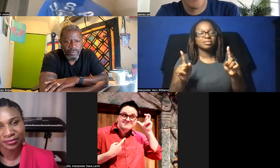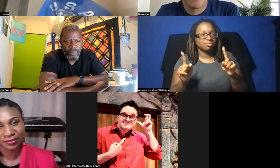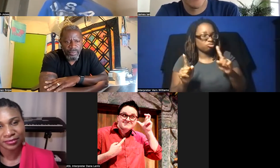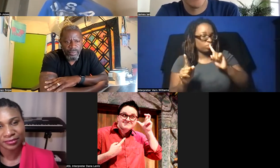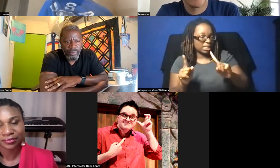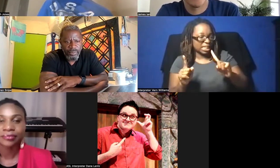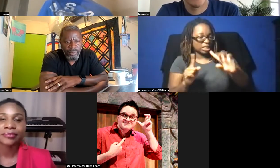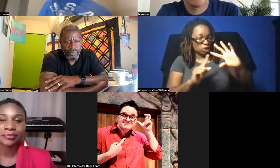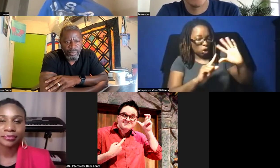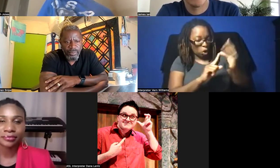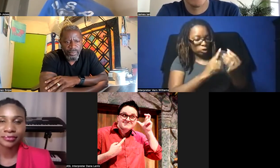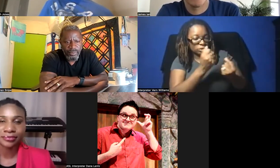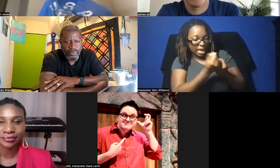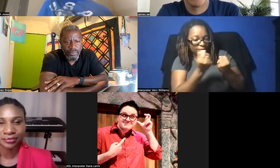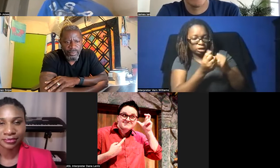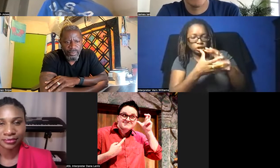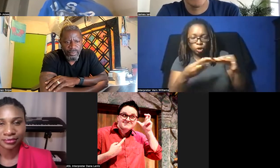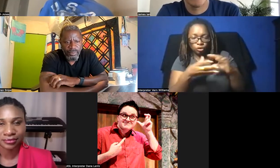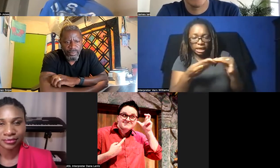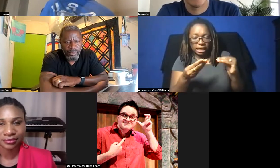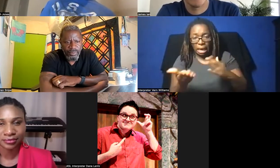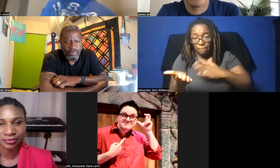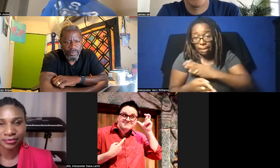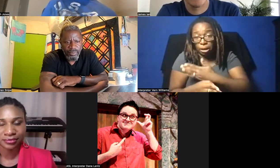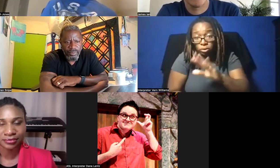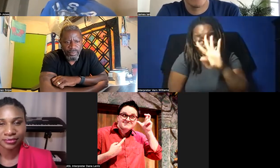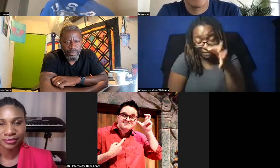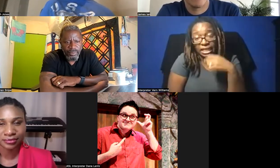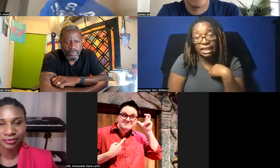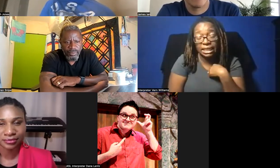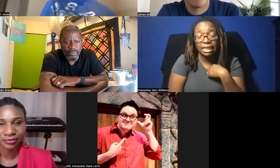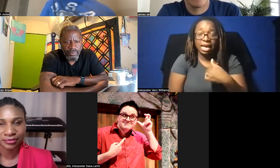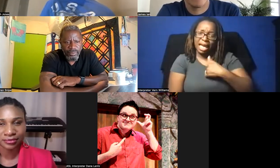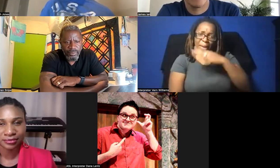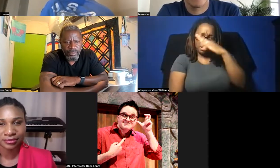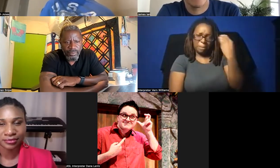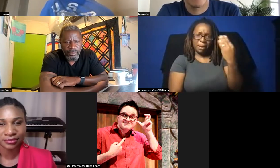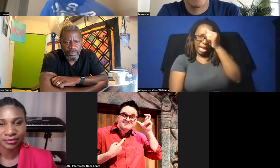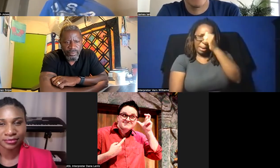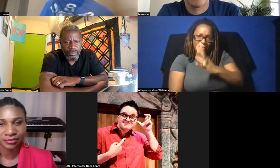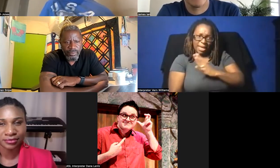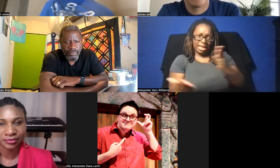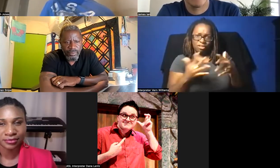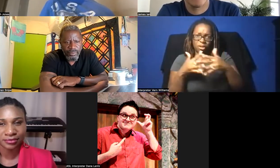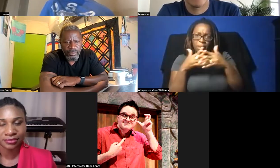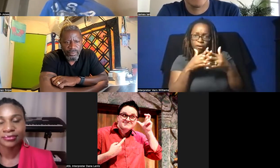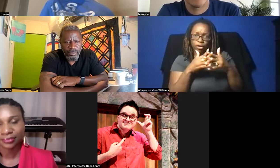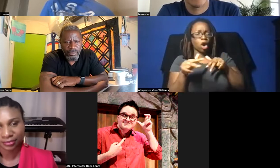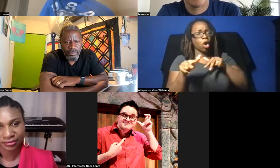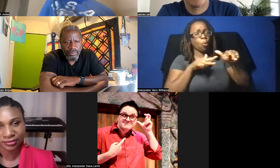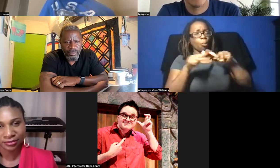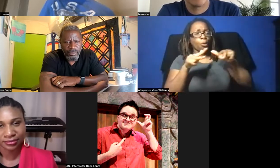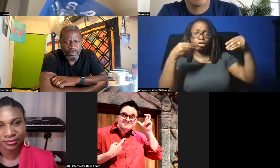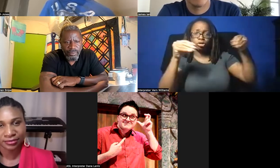cultural advocacy narrative? I mean, in my music, absolutely. I'm a Black man in America. I could get shot going to the store right after this